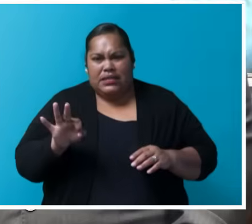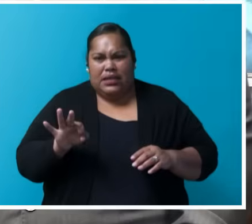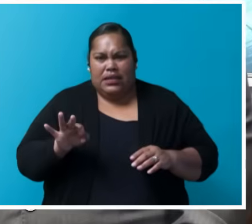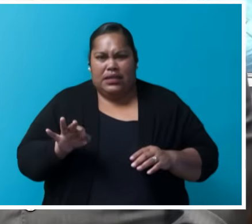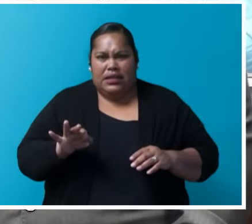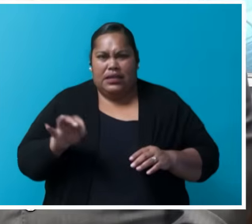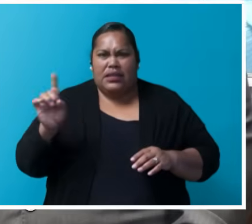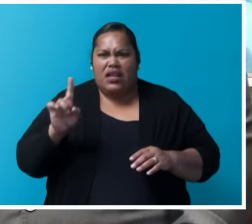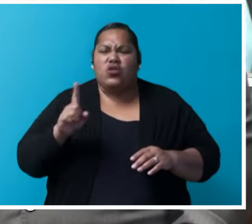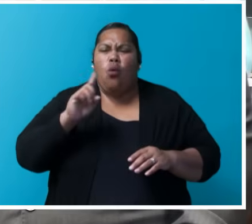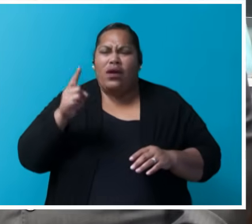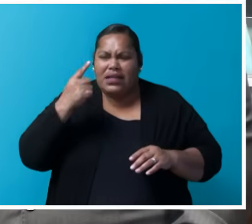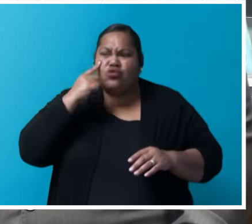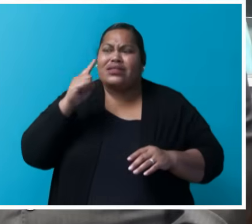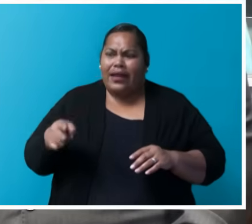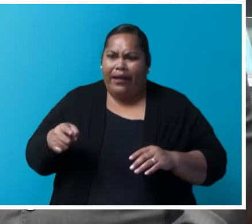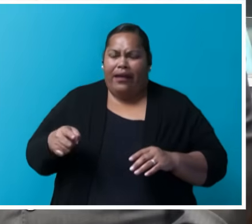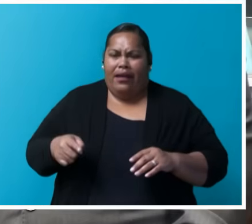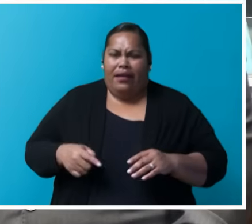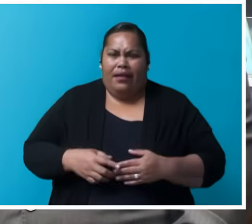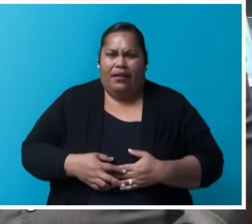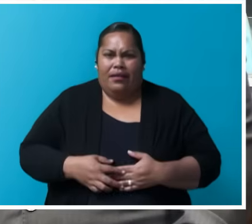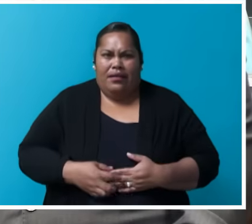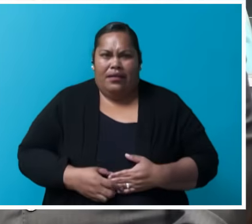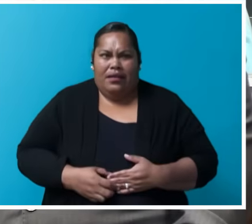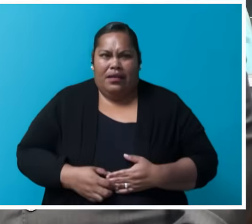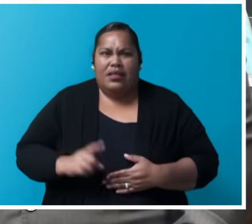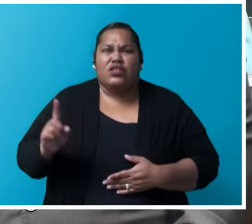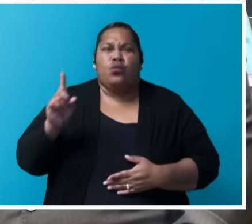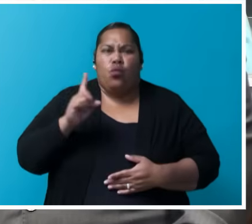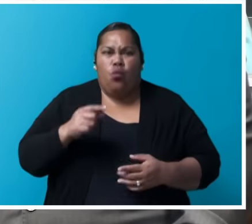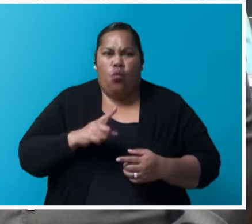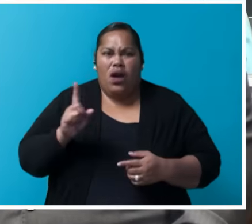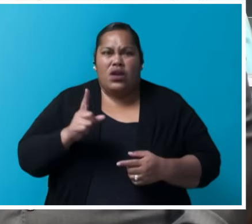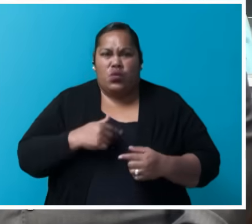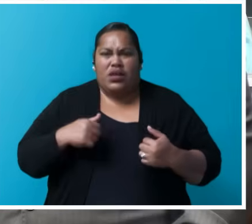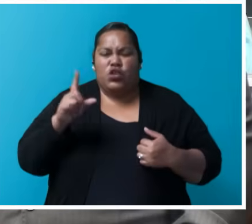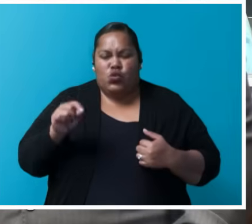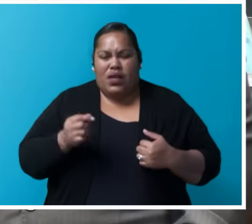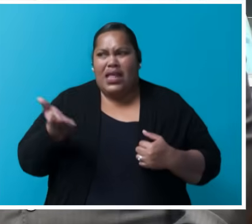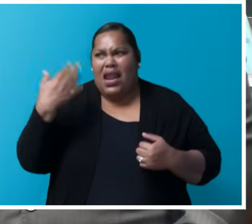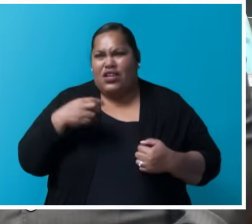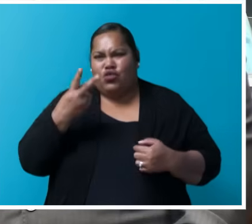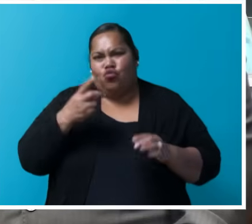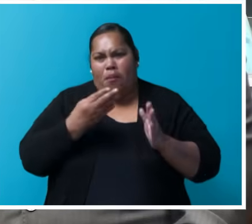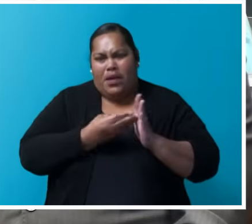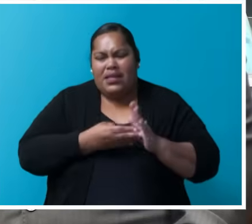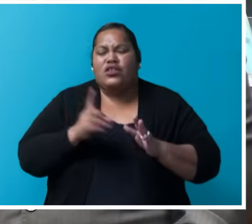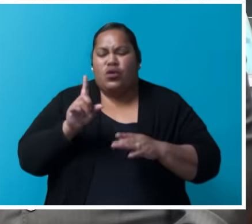That's what they should look at. That's what we did in the last two budgets. And that's what we are doing in this budget, Mr.